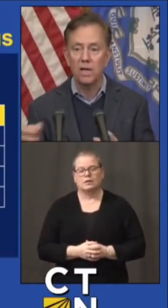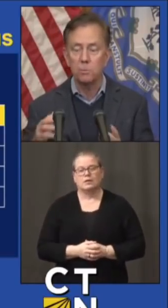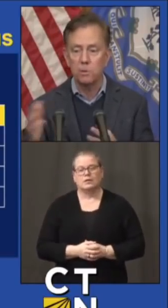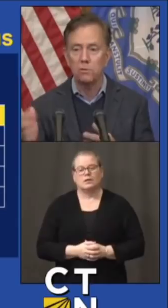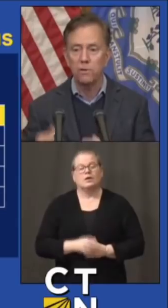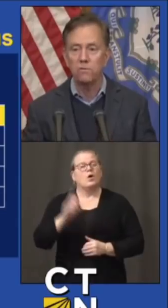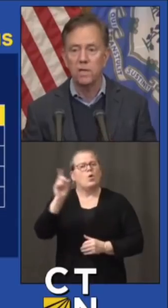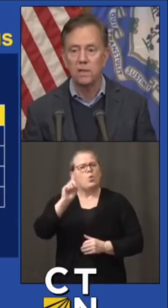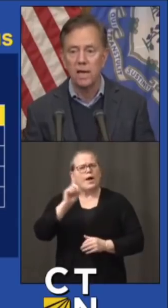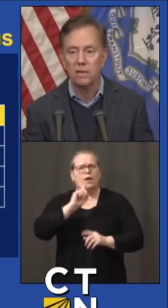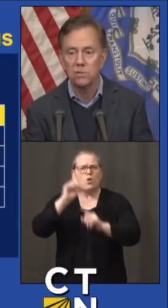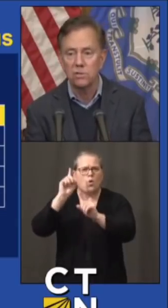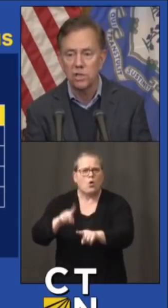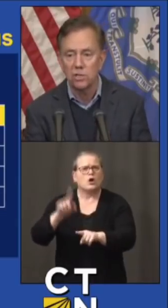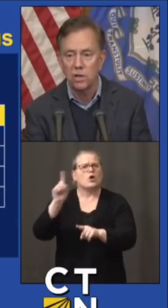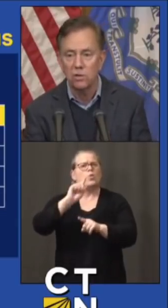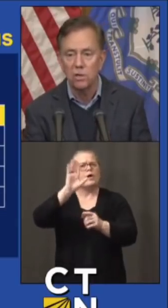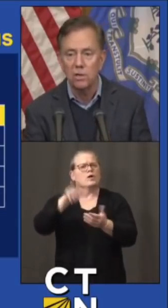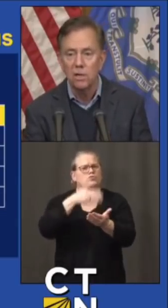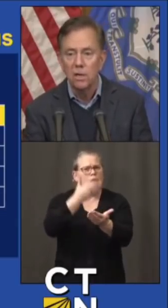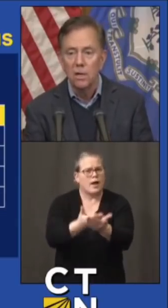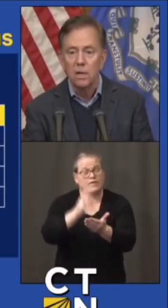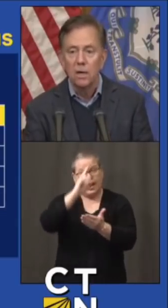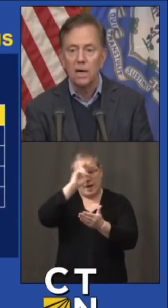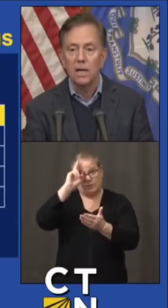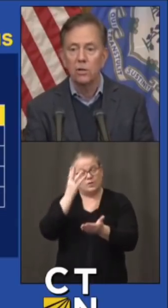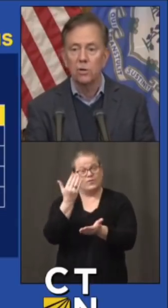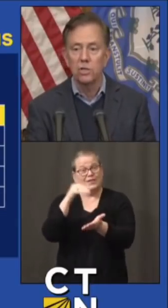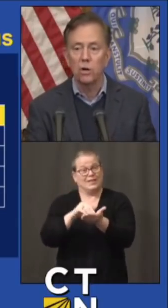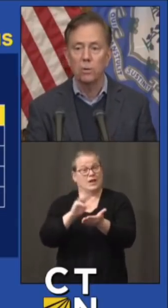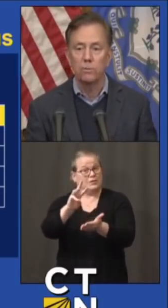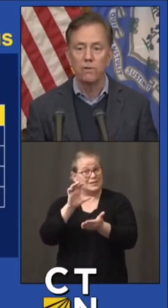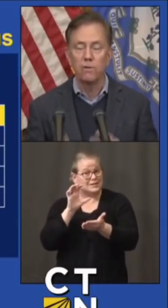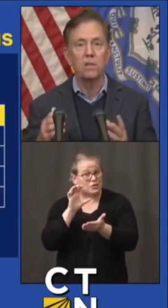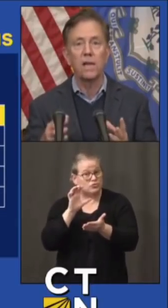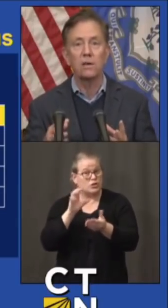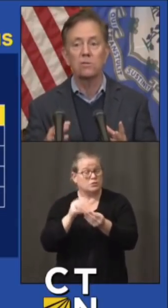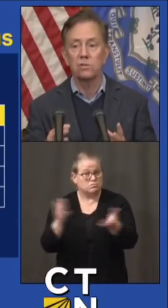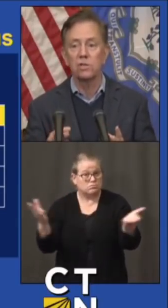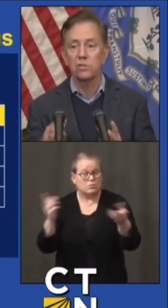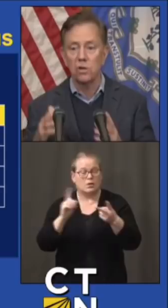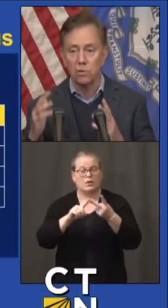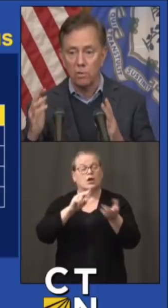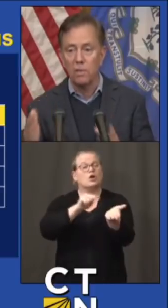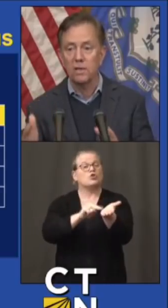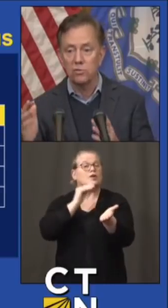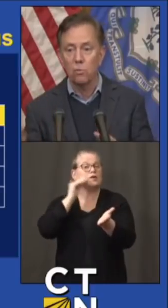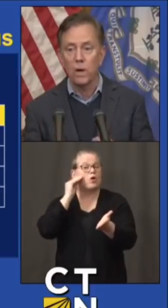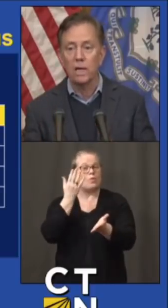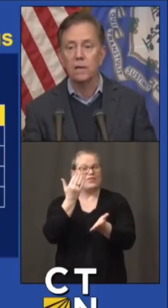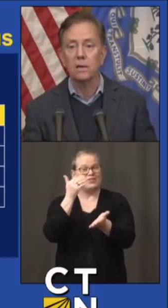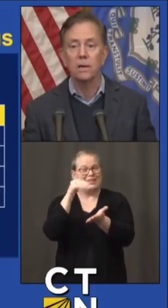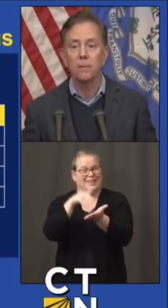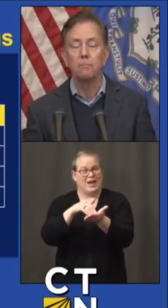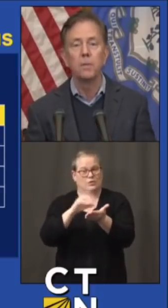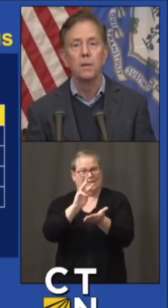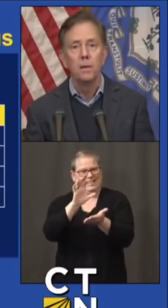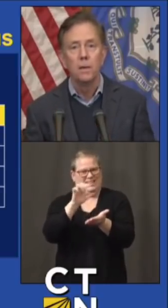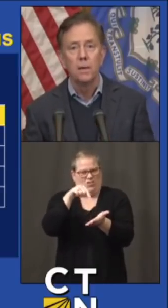The hospitals, 15,600. And the nursing homes, 15,600 this